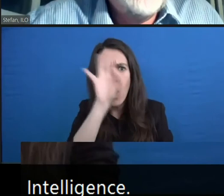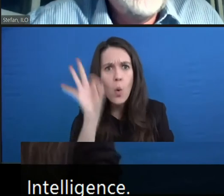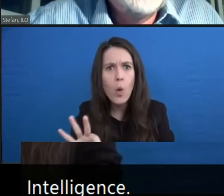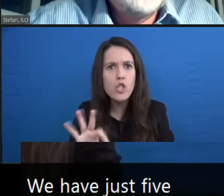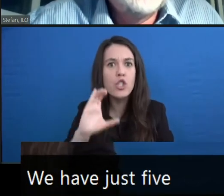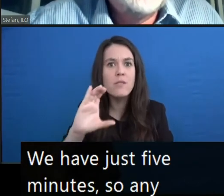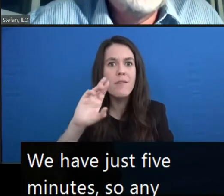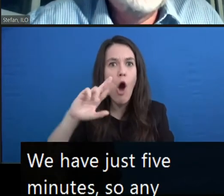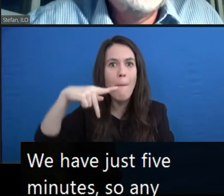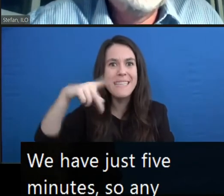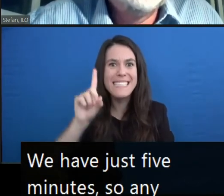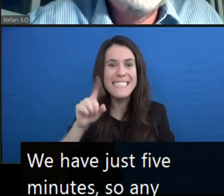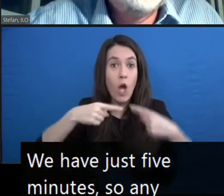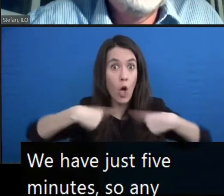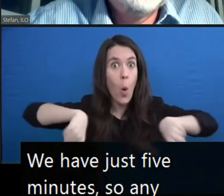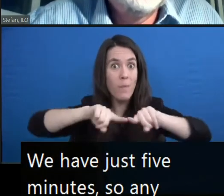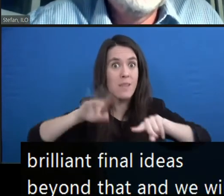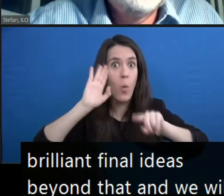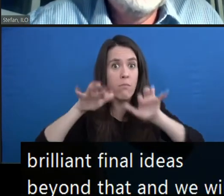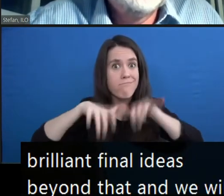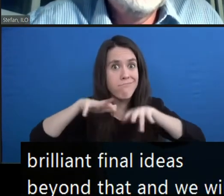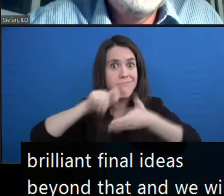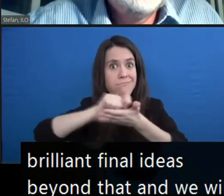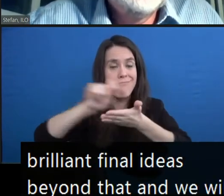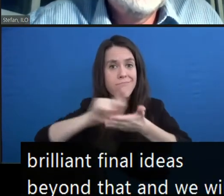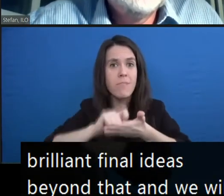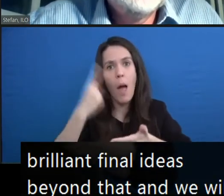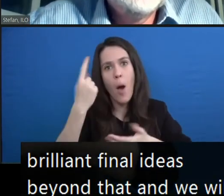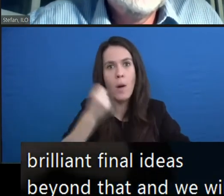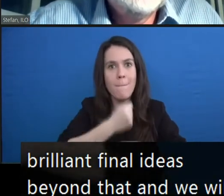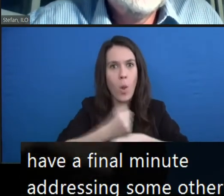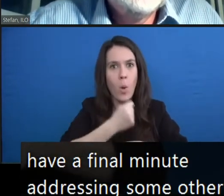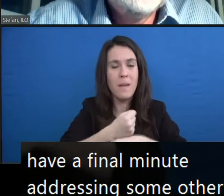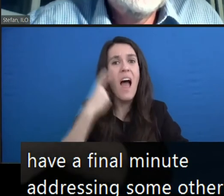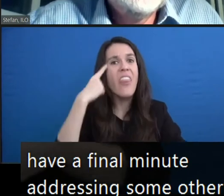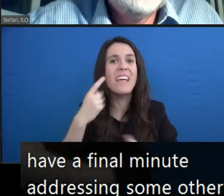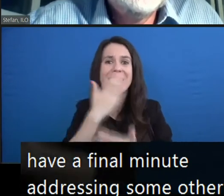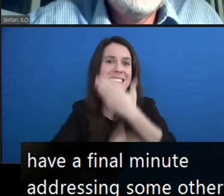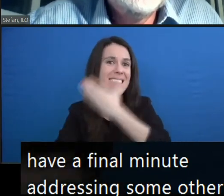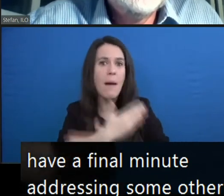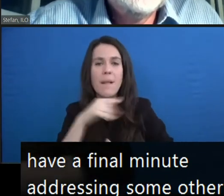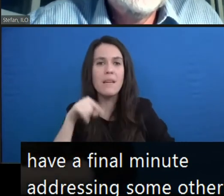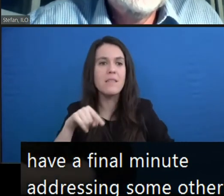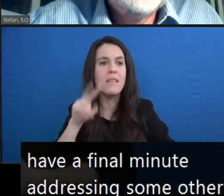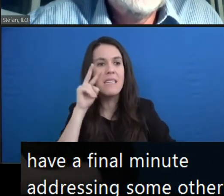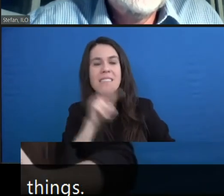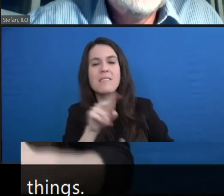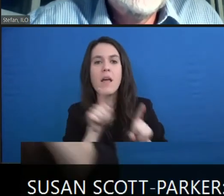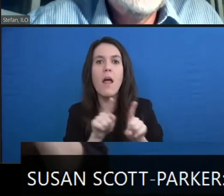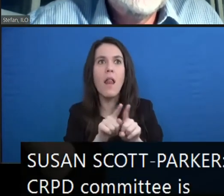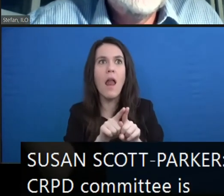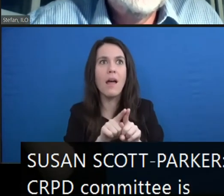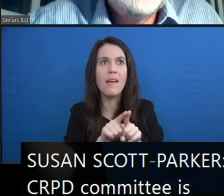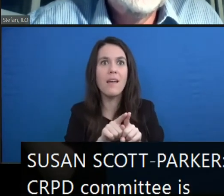on employment. For me, the disability sector shouldn't see this artificial intelligence as a niche issue. It's about how people get